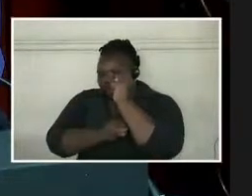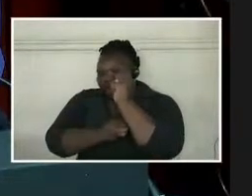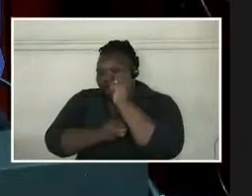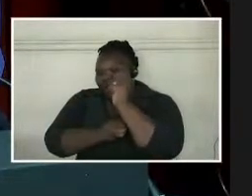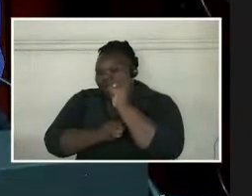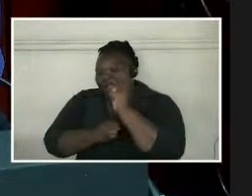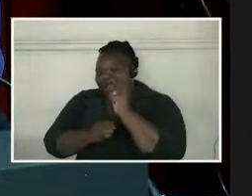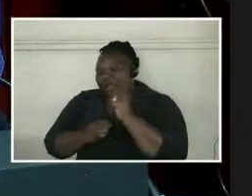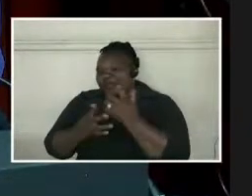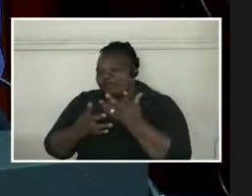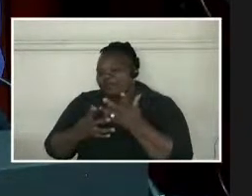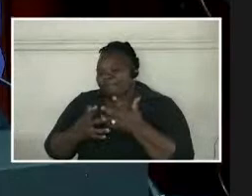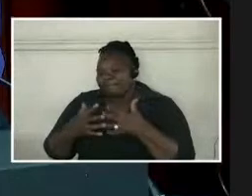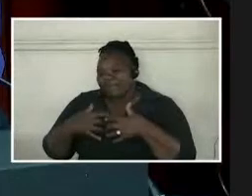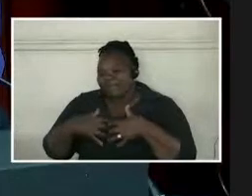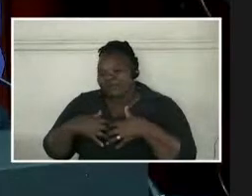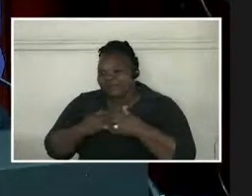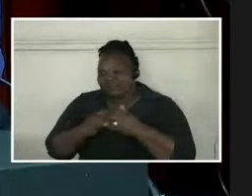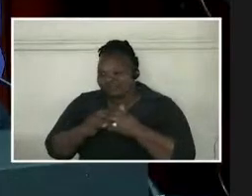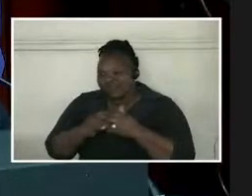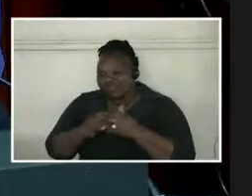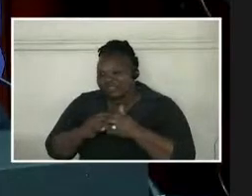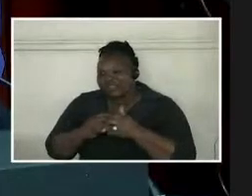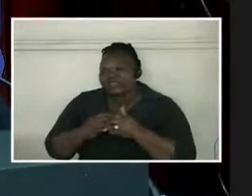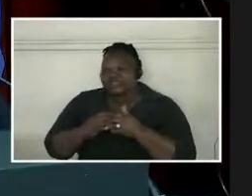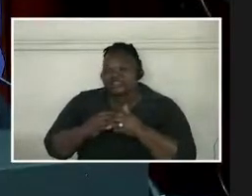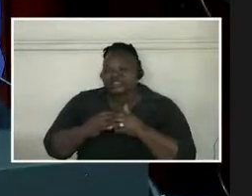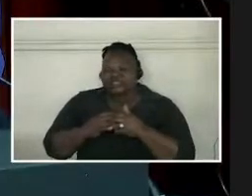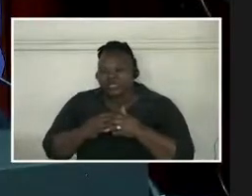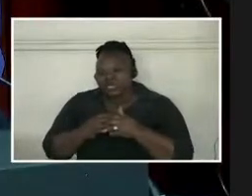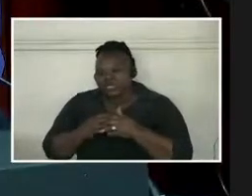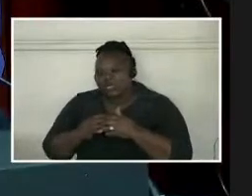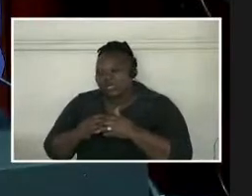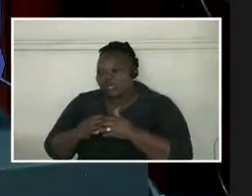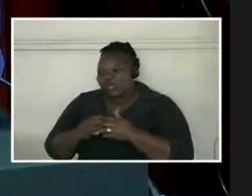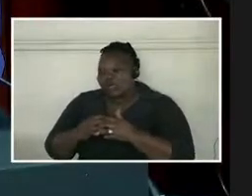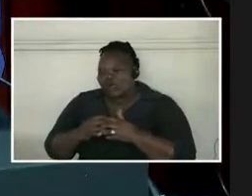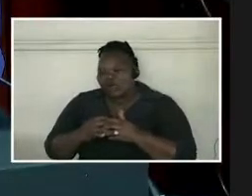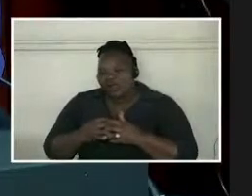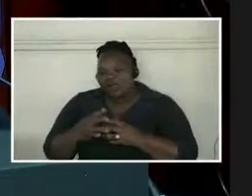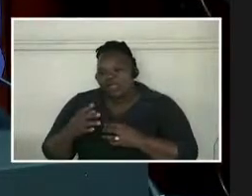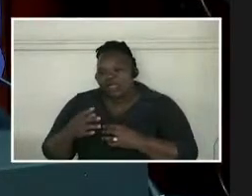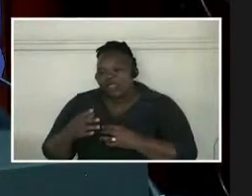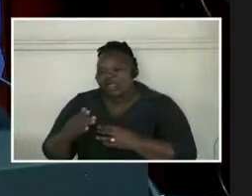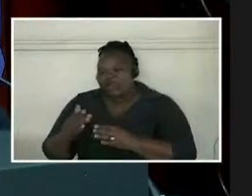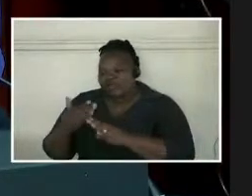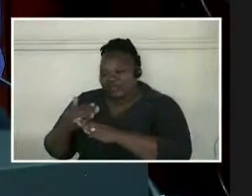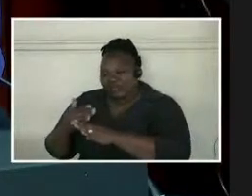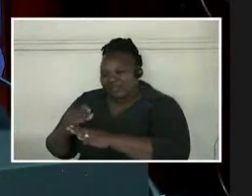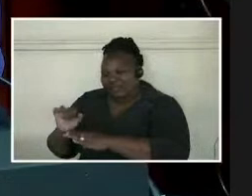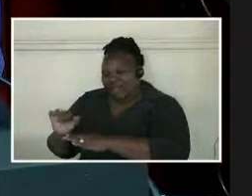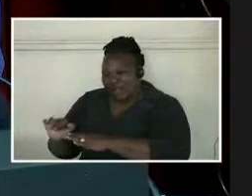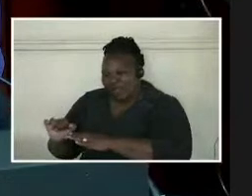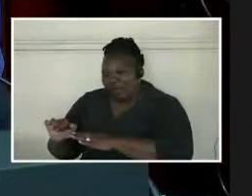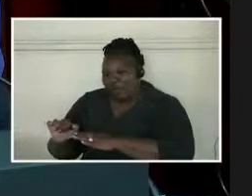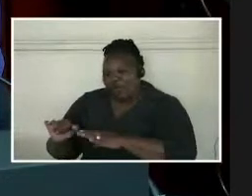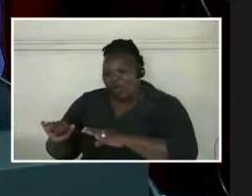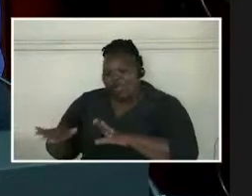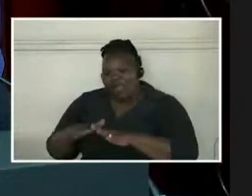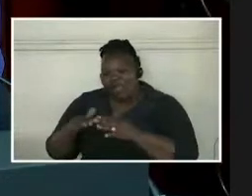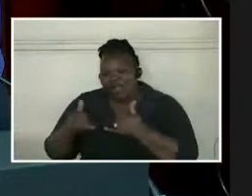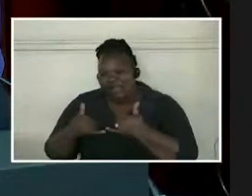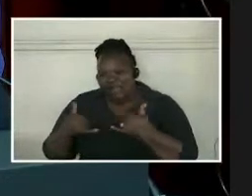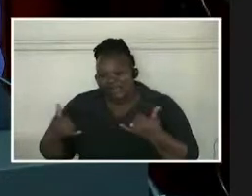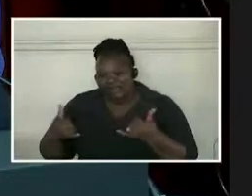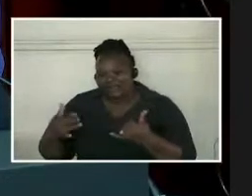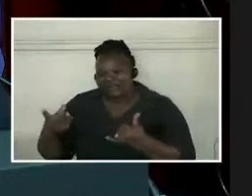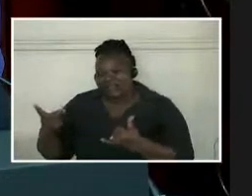establishment to it effectively effectively execute its function in line with the mandate and strategic